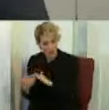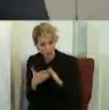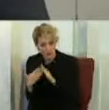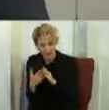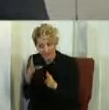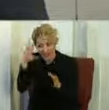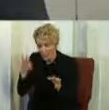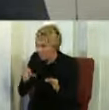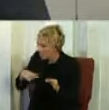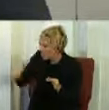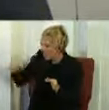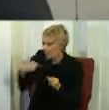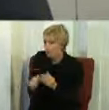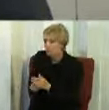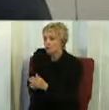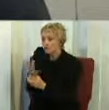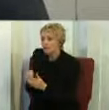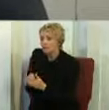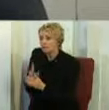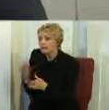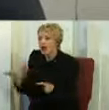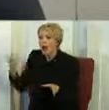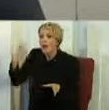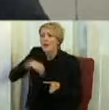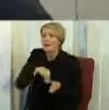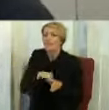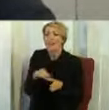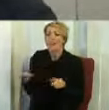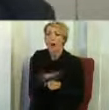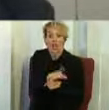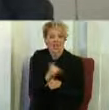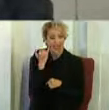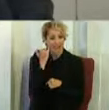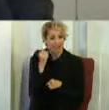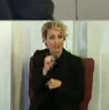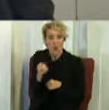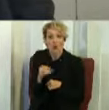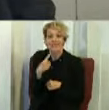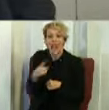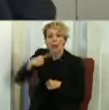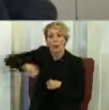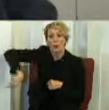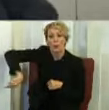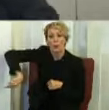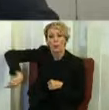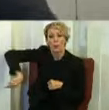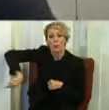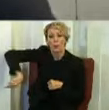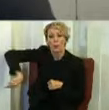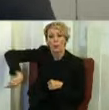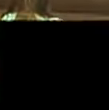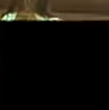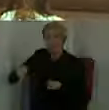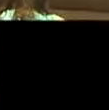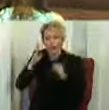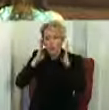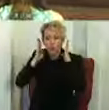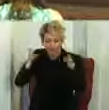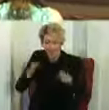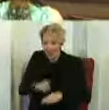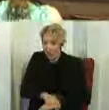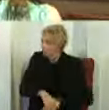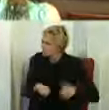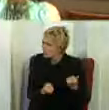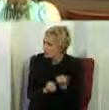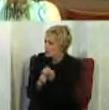in which they may grow and participate fully? If so, would you please say, we will. We will. And will you